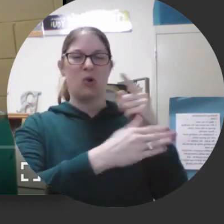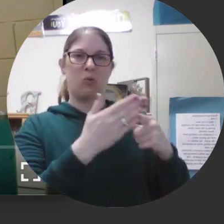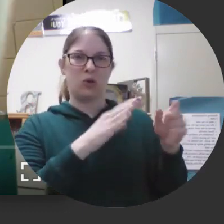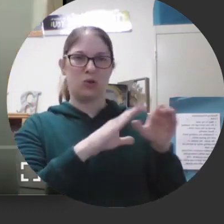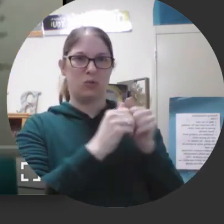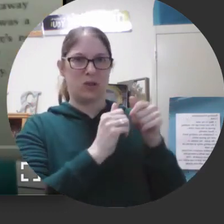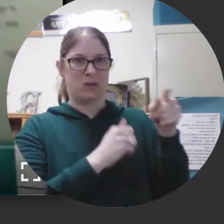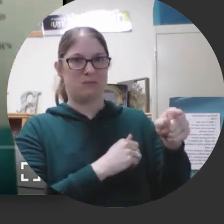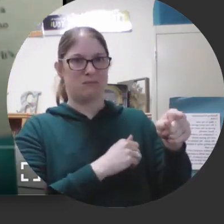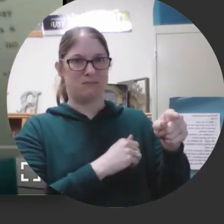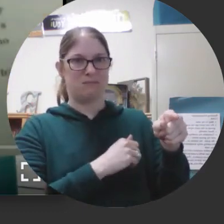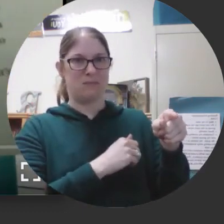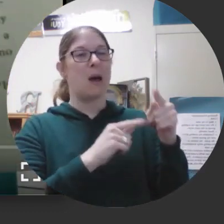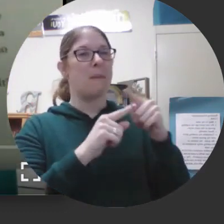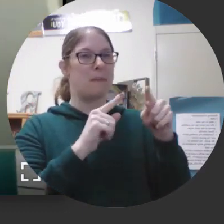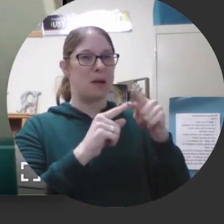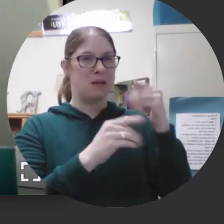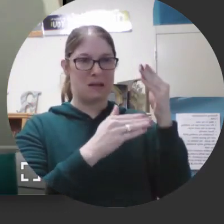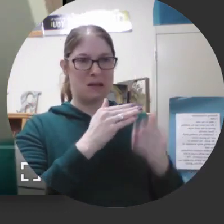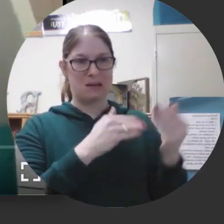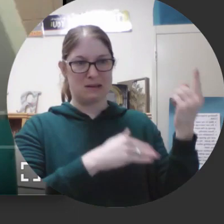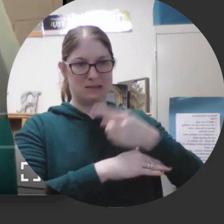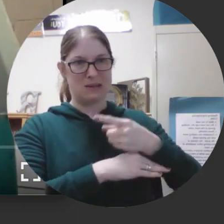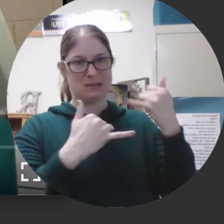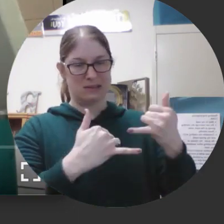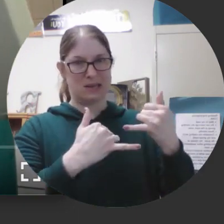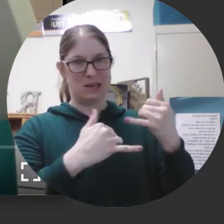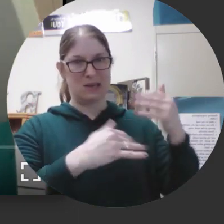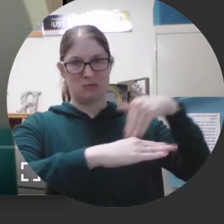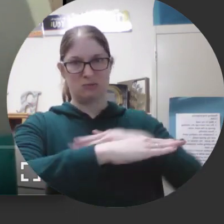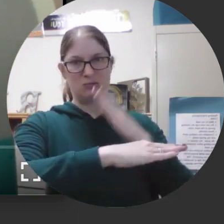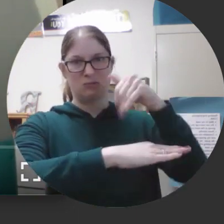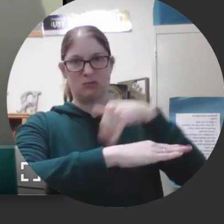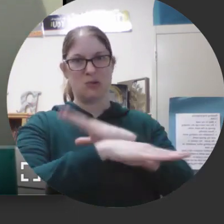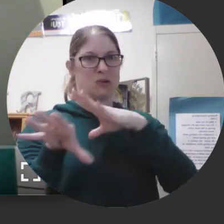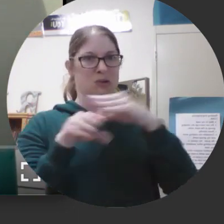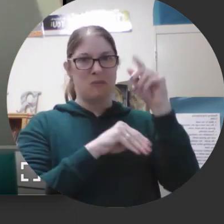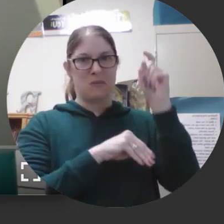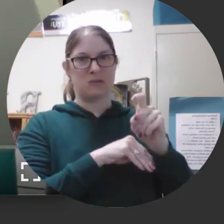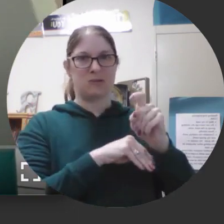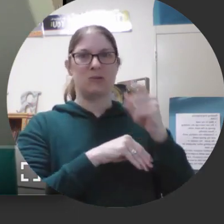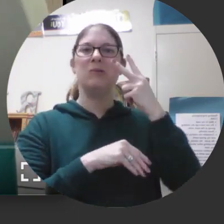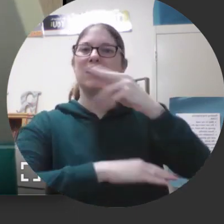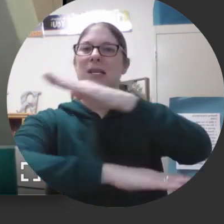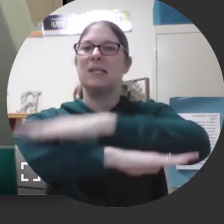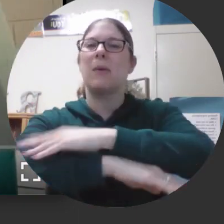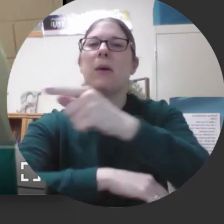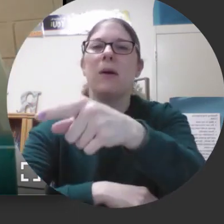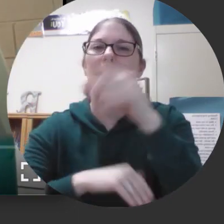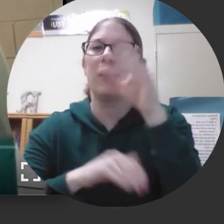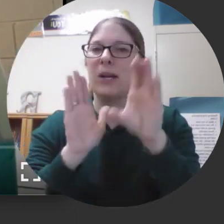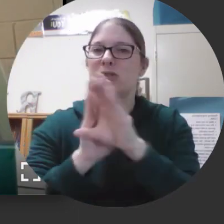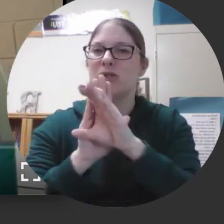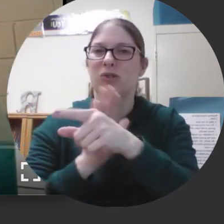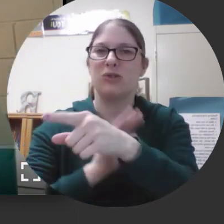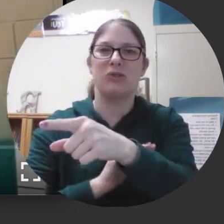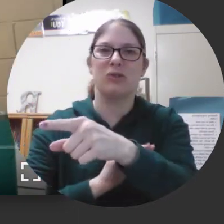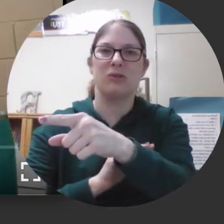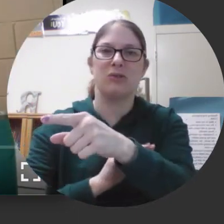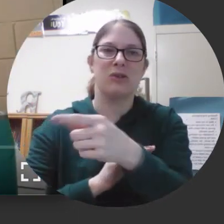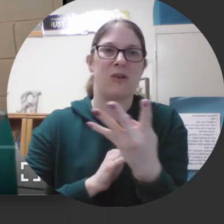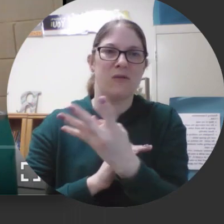that's my last word." You can see them gathered around the table talking with Mom, Grumble.